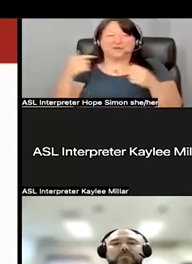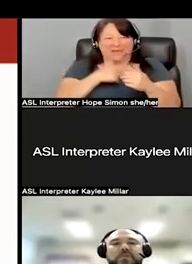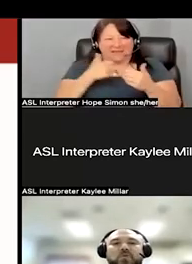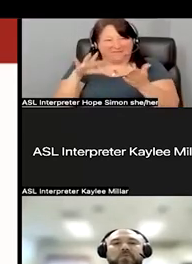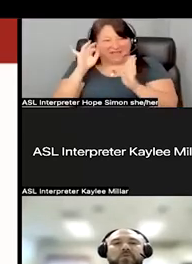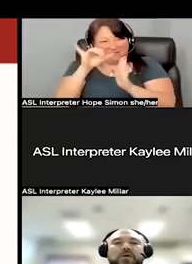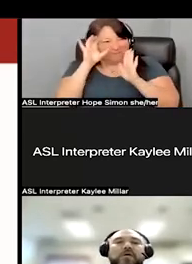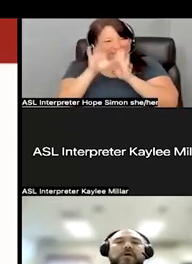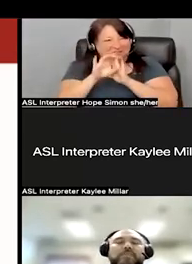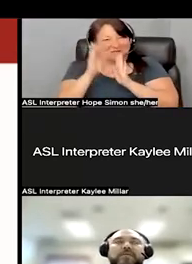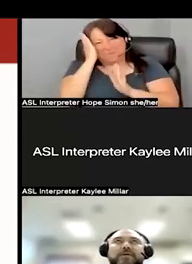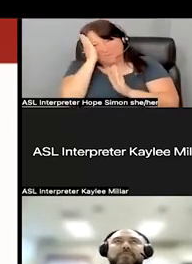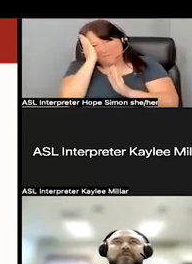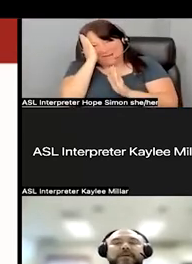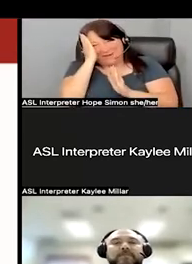see is